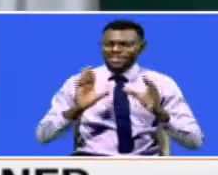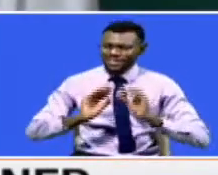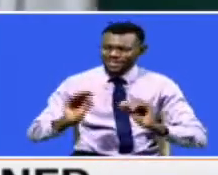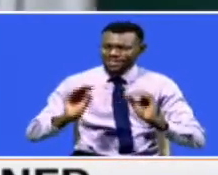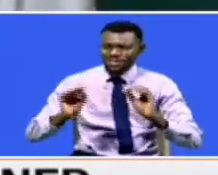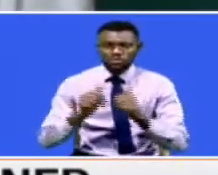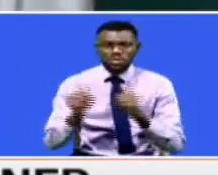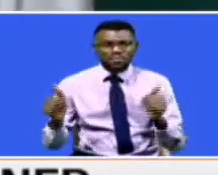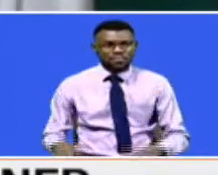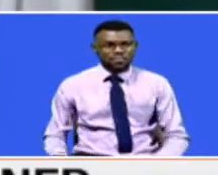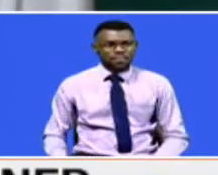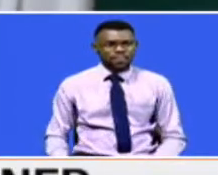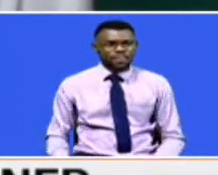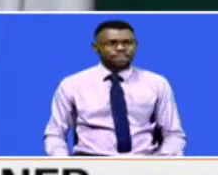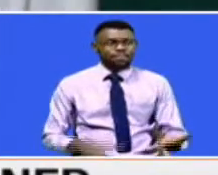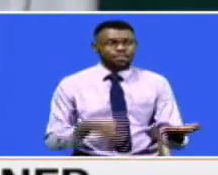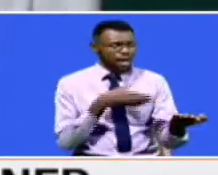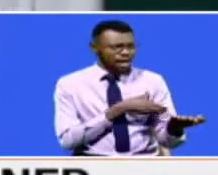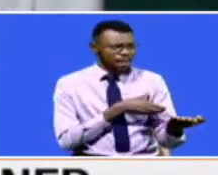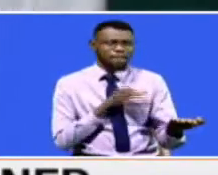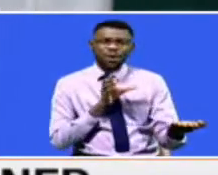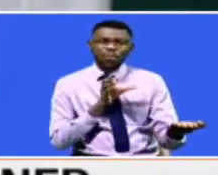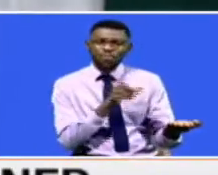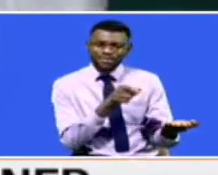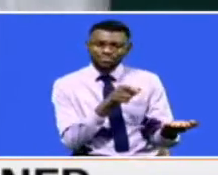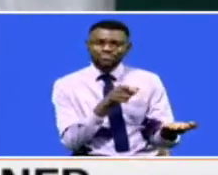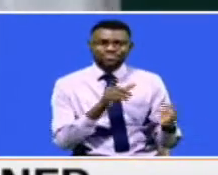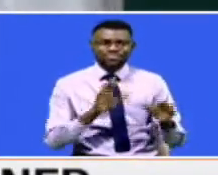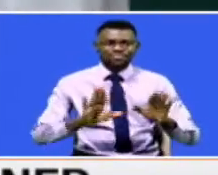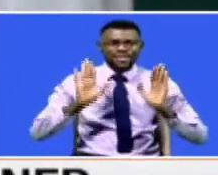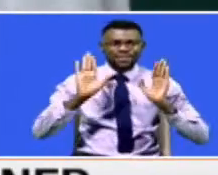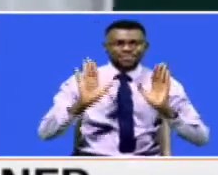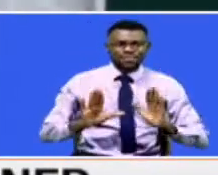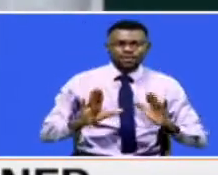about empowerment. It's about making people self-reliant.